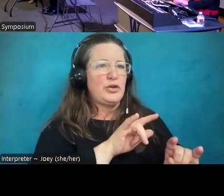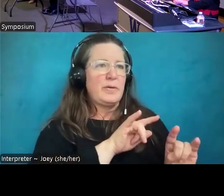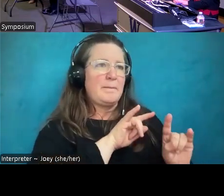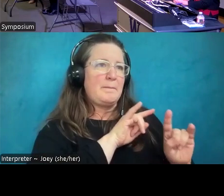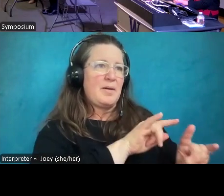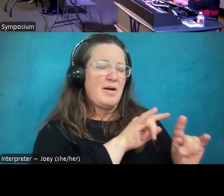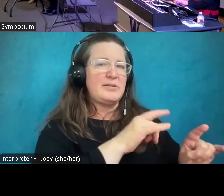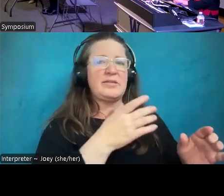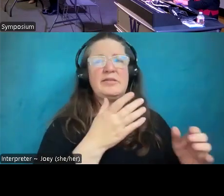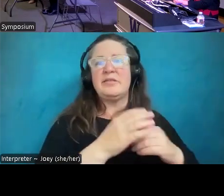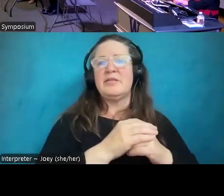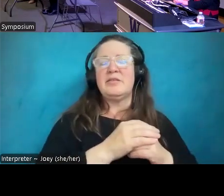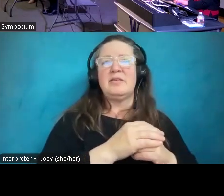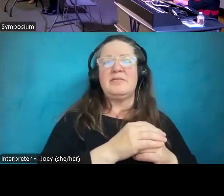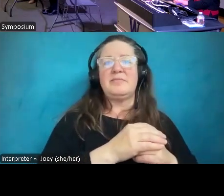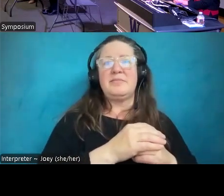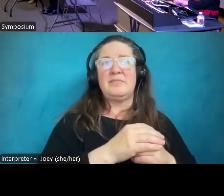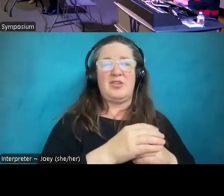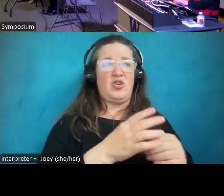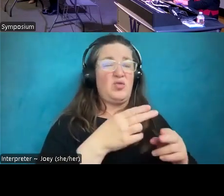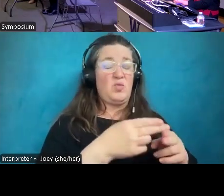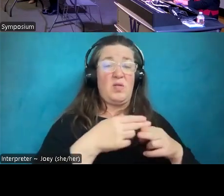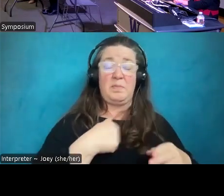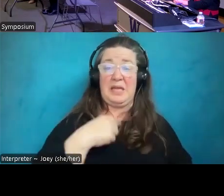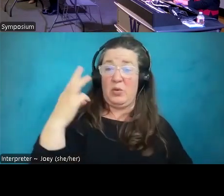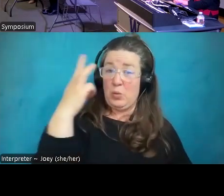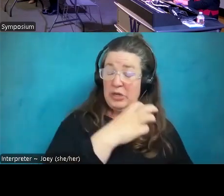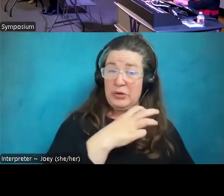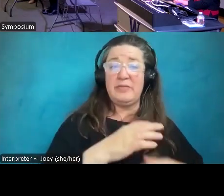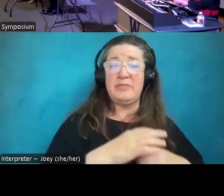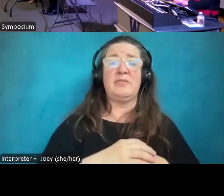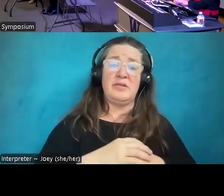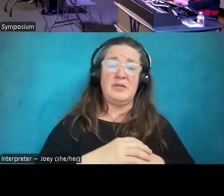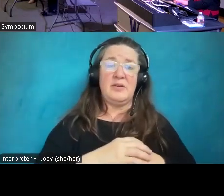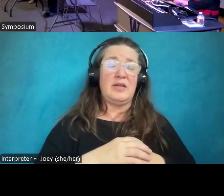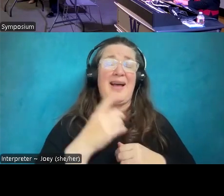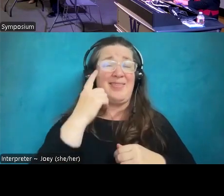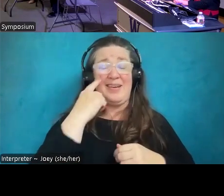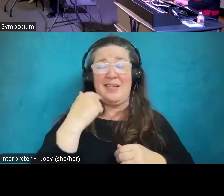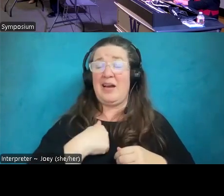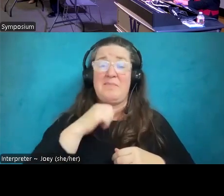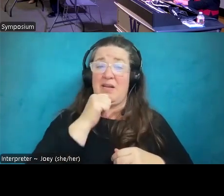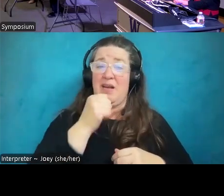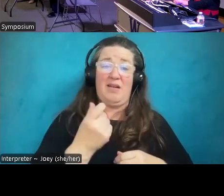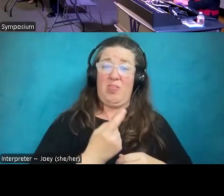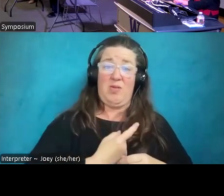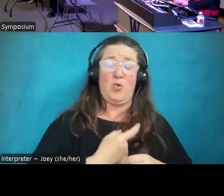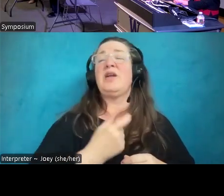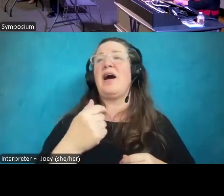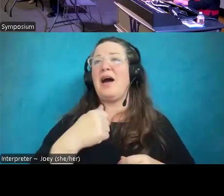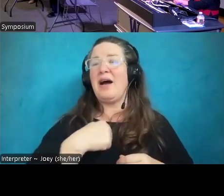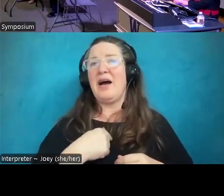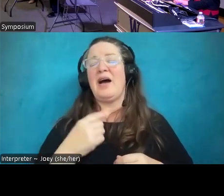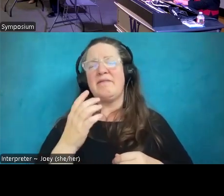I'm saying this partially because I don't think that I'm alone. I have pursued the avenues that are available to my